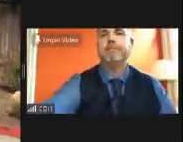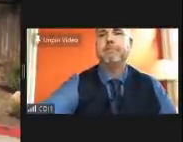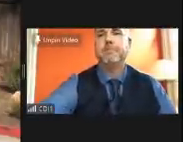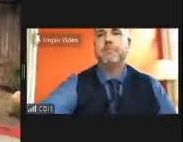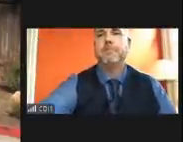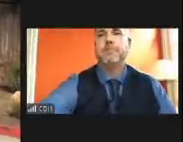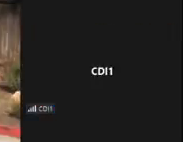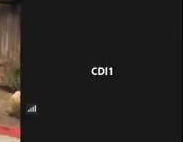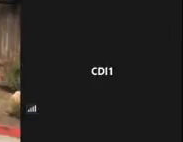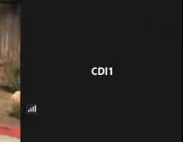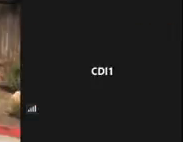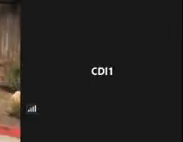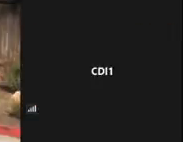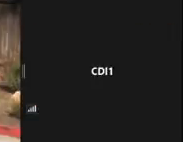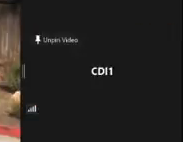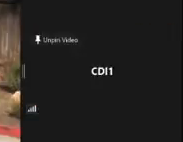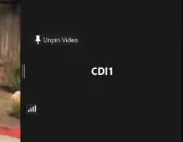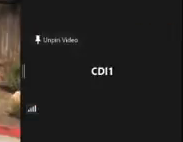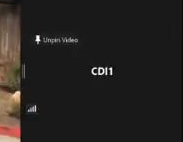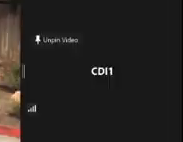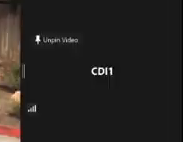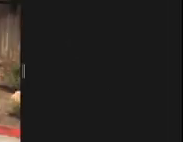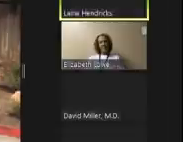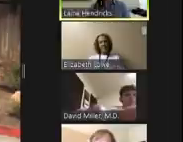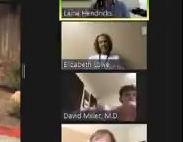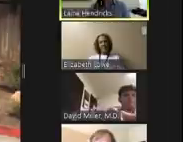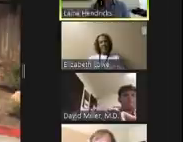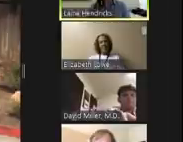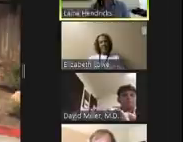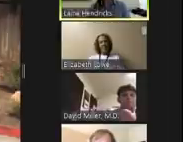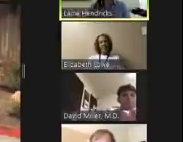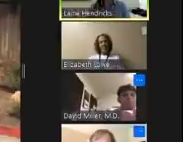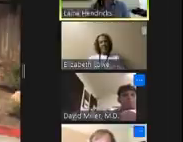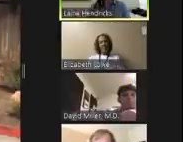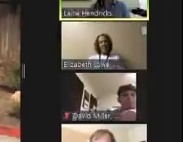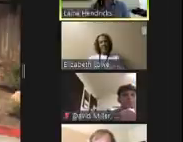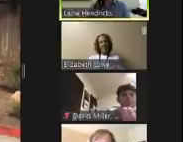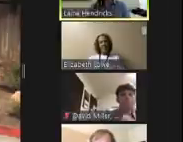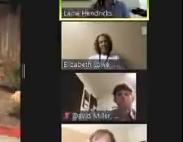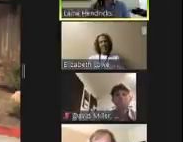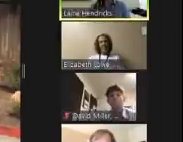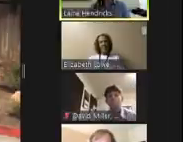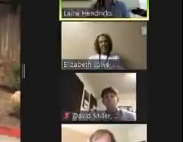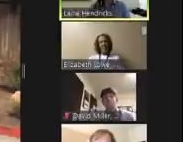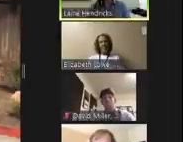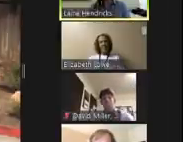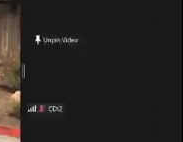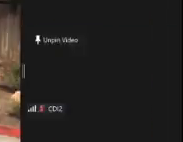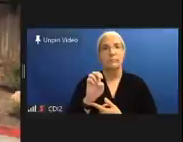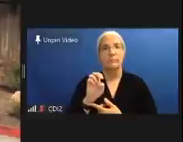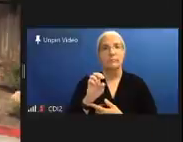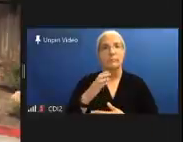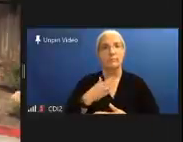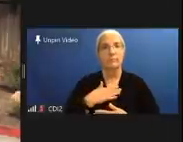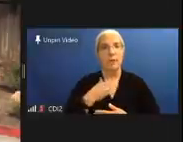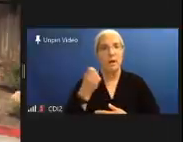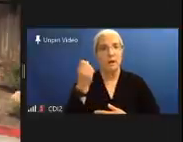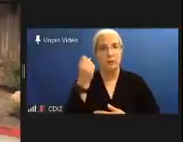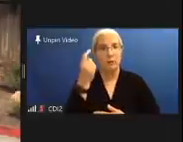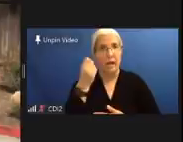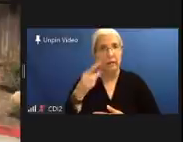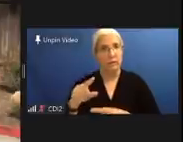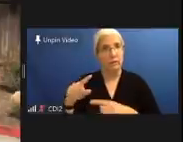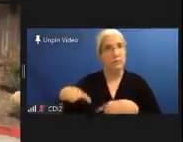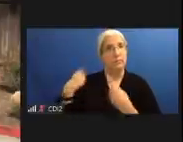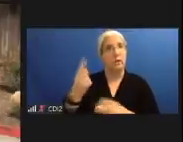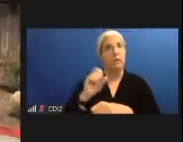All right. So Dr. Lowe, I understand that you have been working with our testing team. Actually,